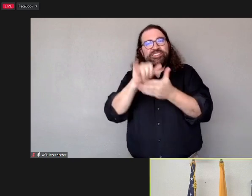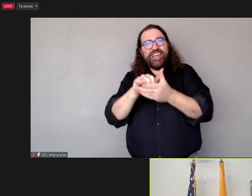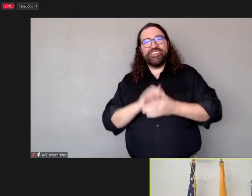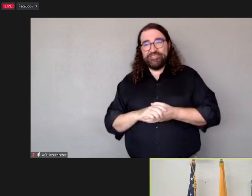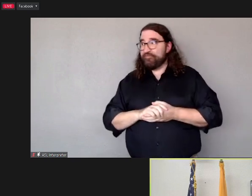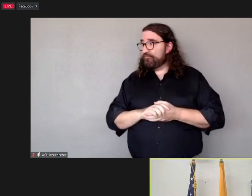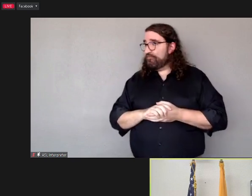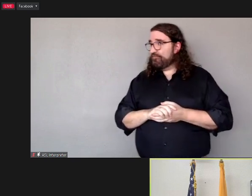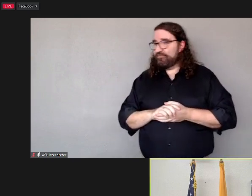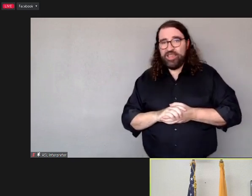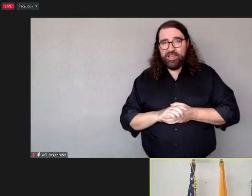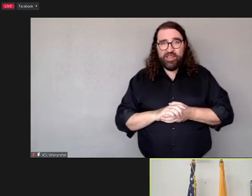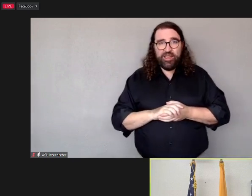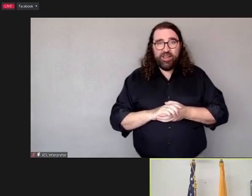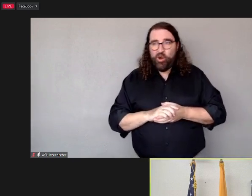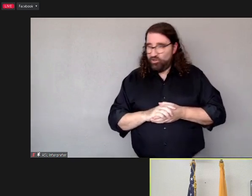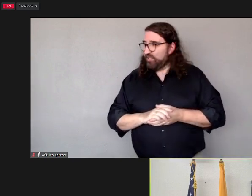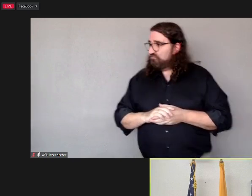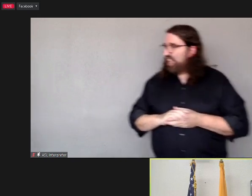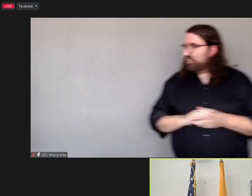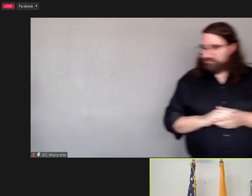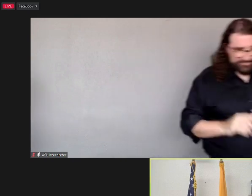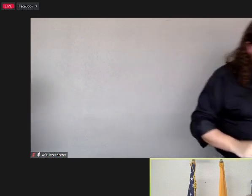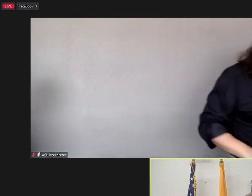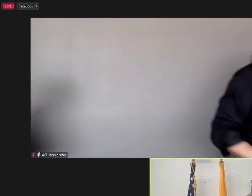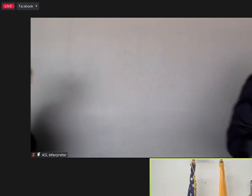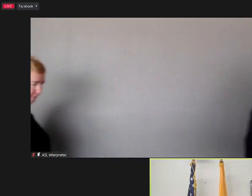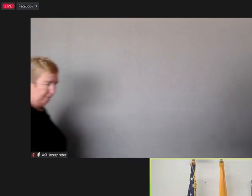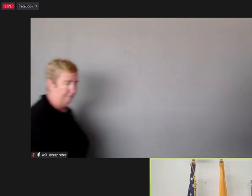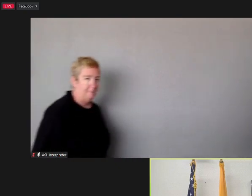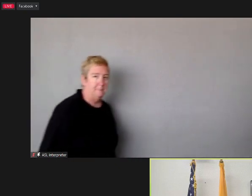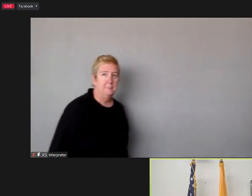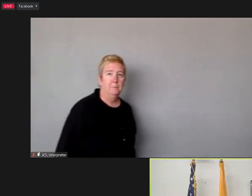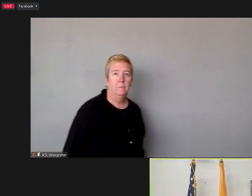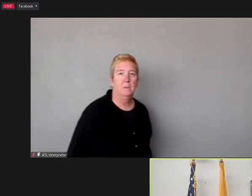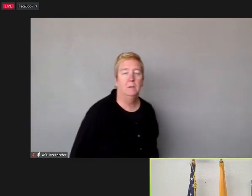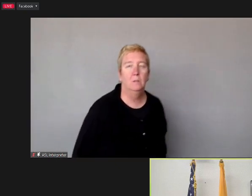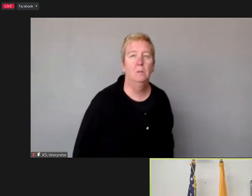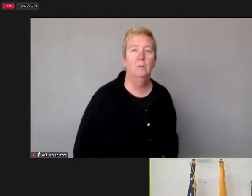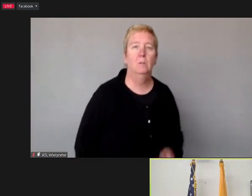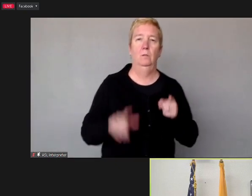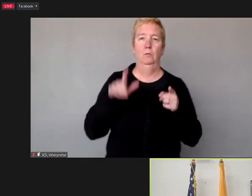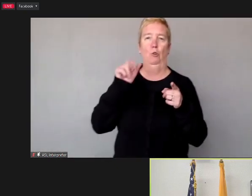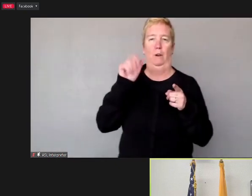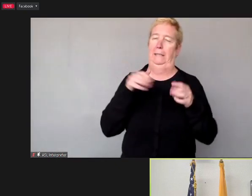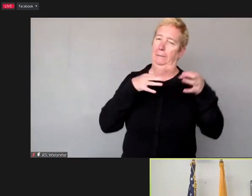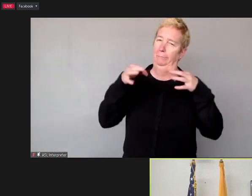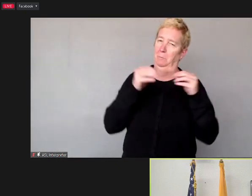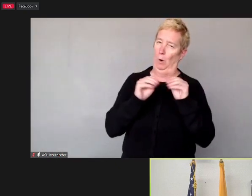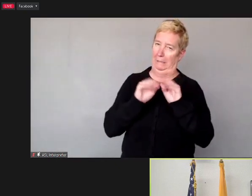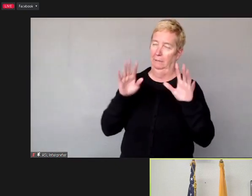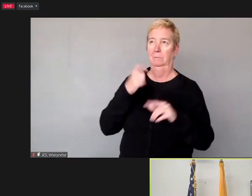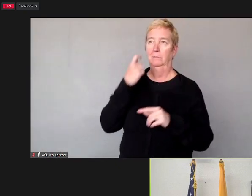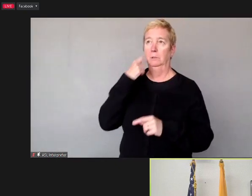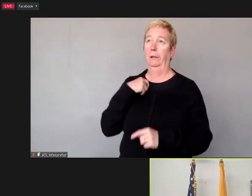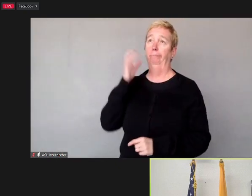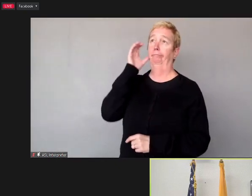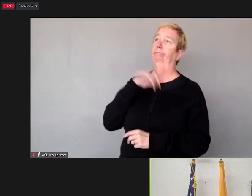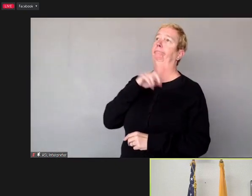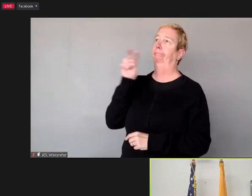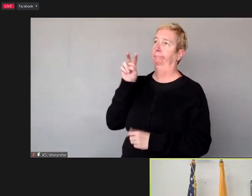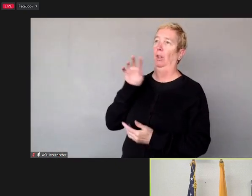I was just, Laura can speak to this better than I can because I'm just hearing about it, but there are lots of ways to get the word out. And in this